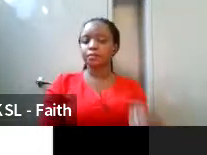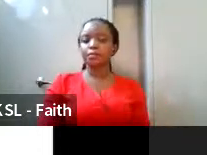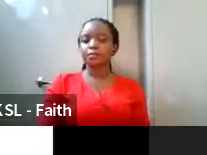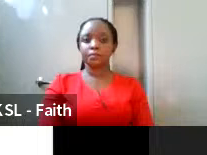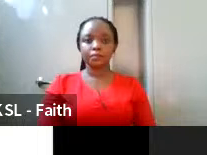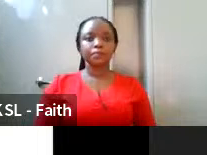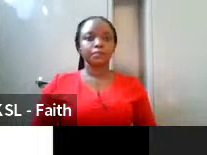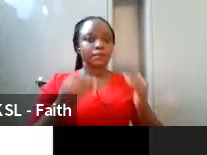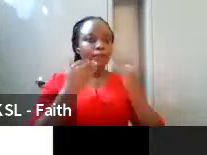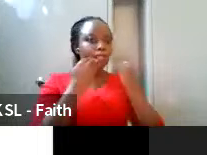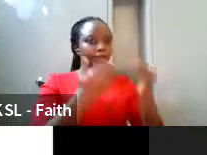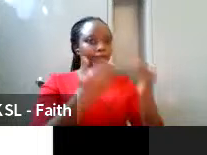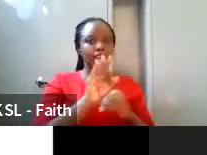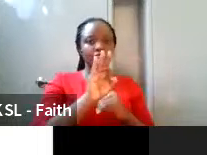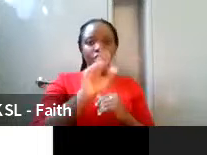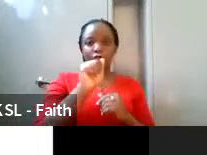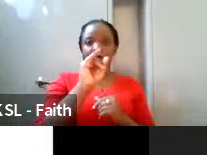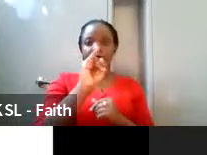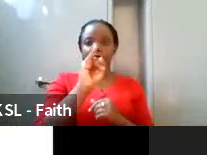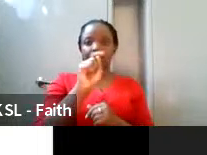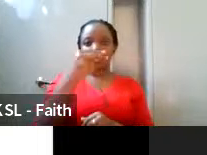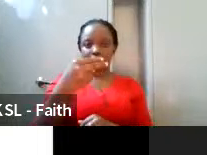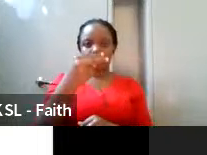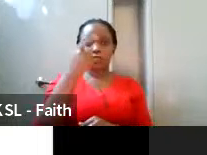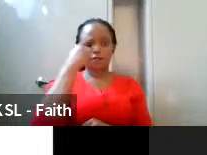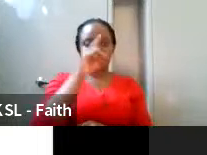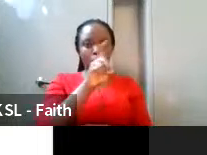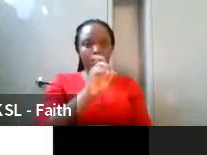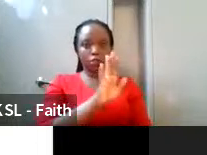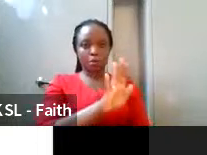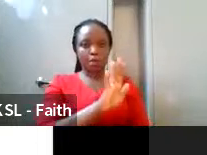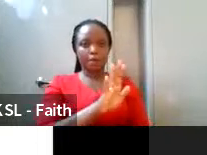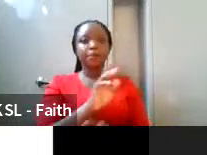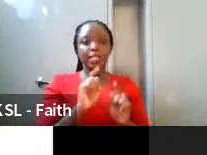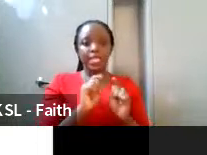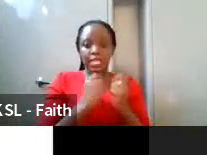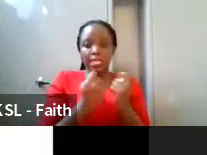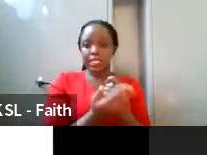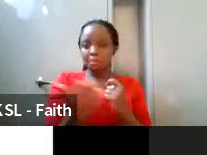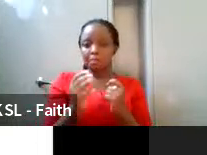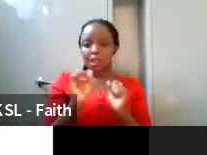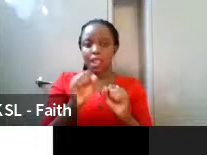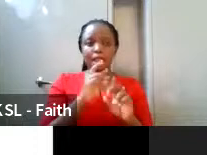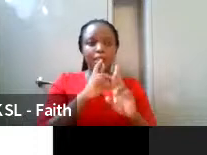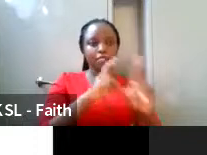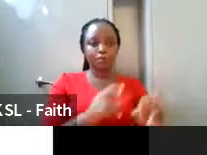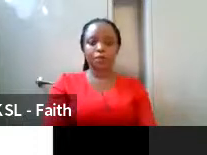Thank you, Faith Muli, for your question. The team, you can answer that.